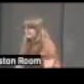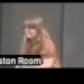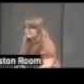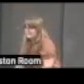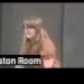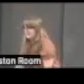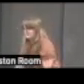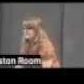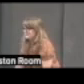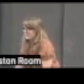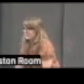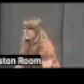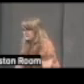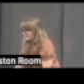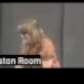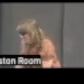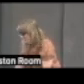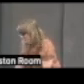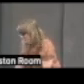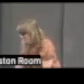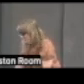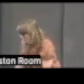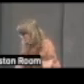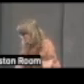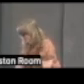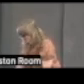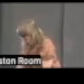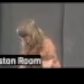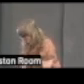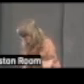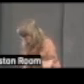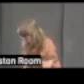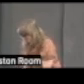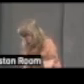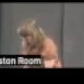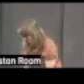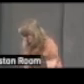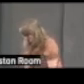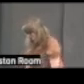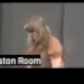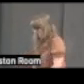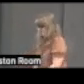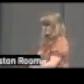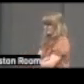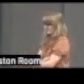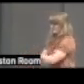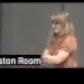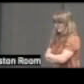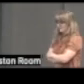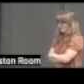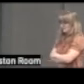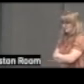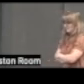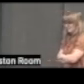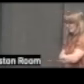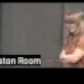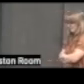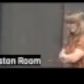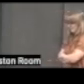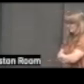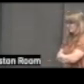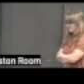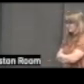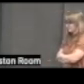the same bear recently broke the record. And I was waiting in this tub.